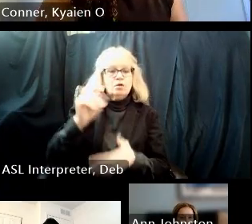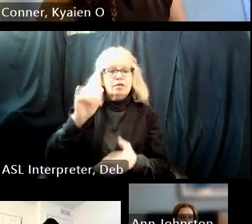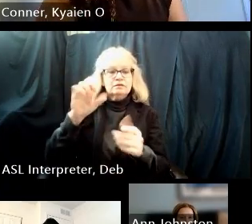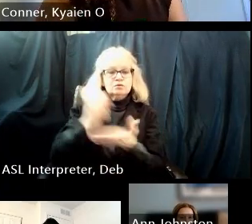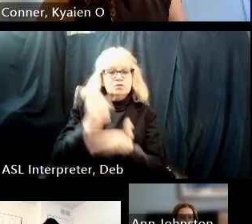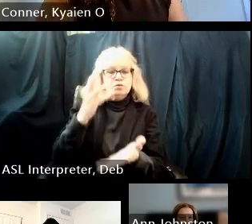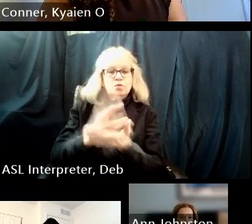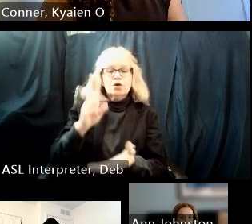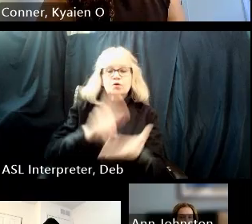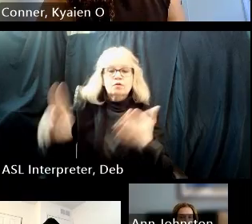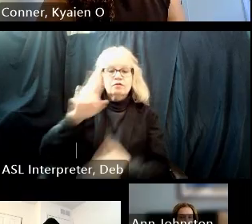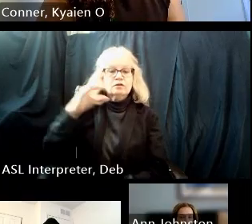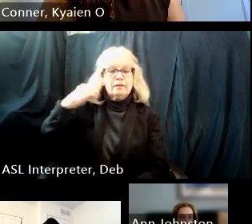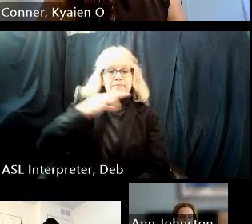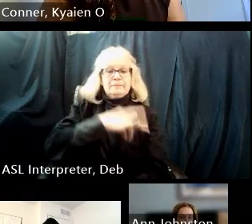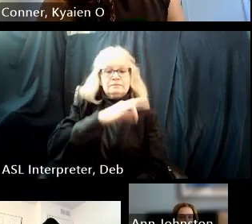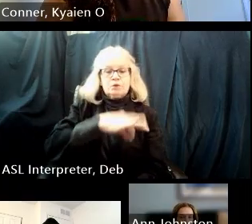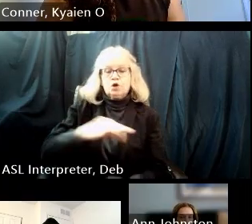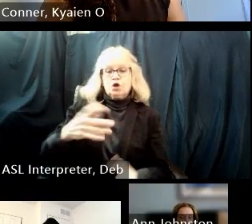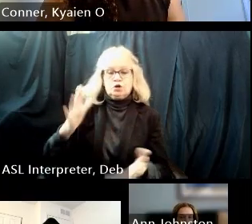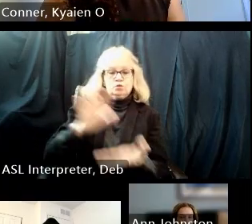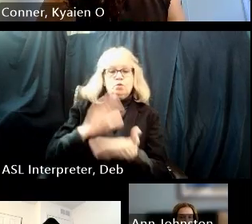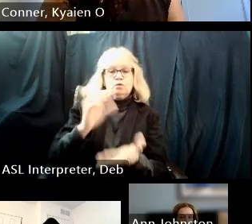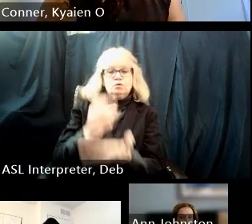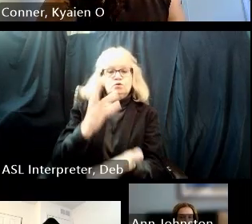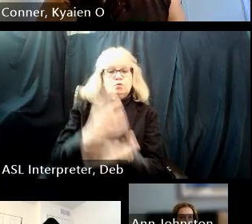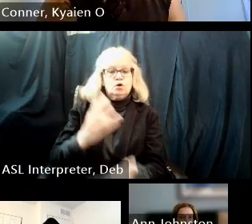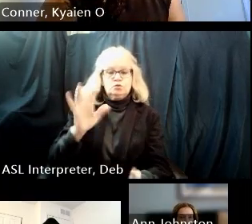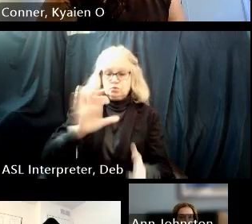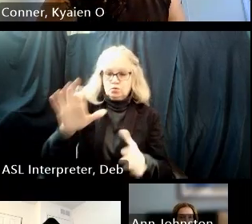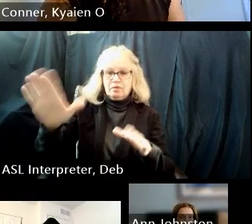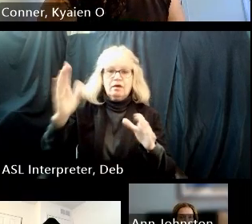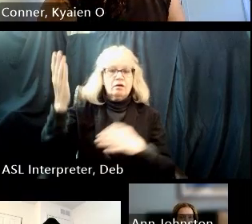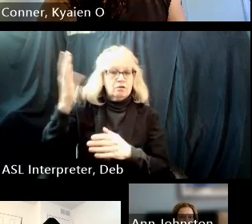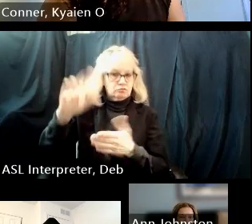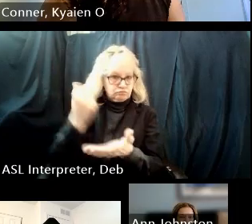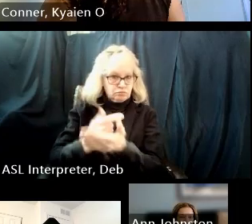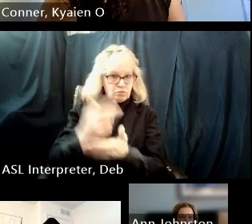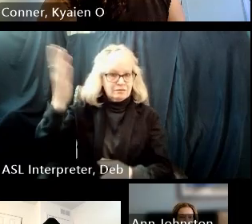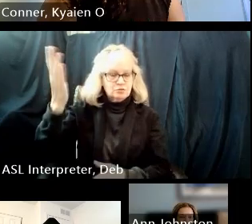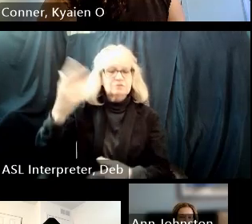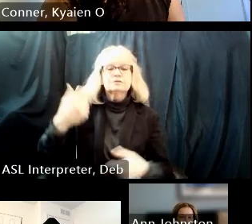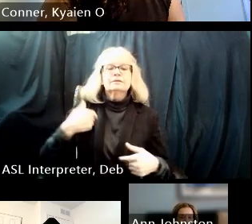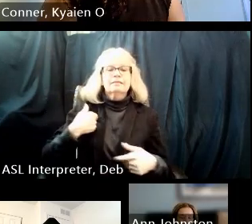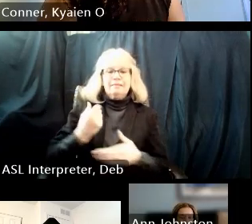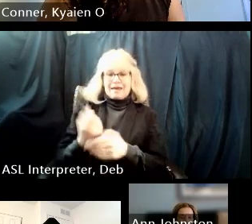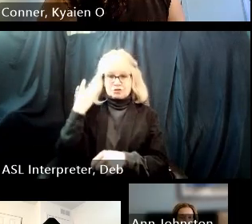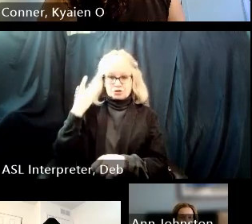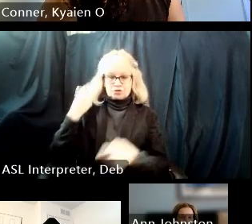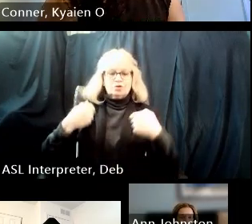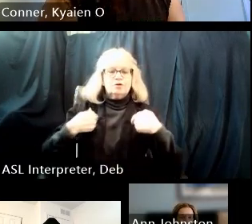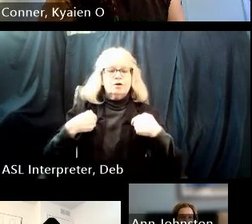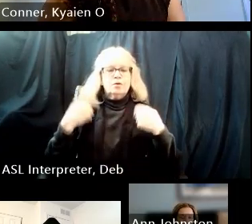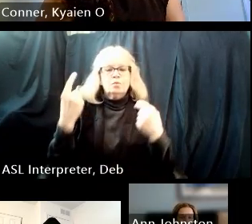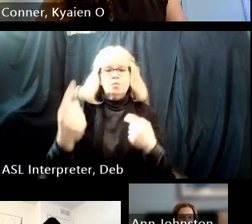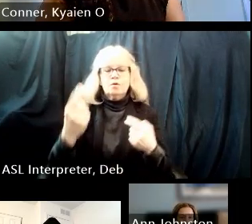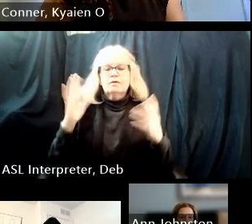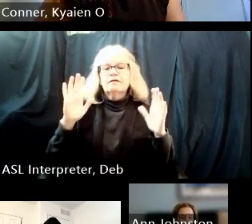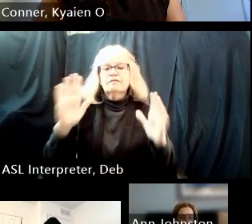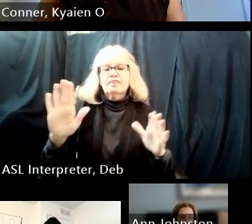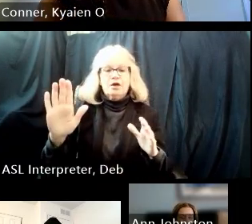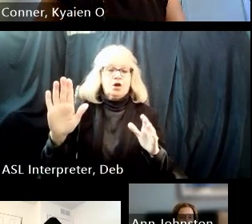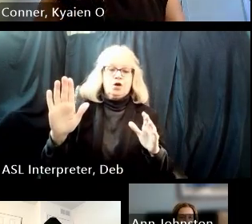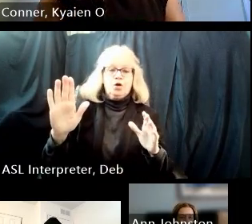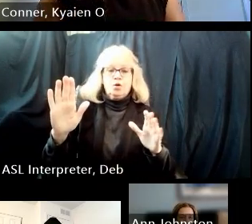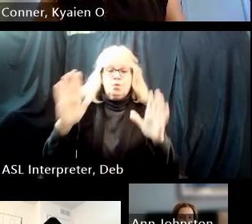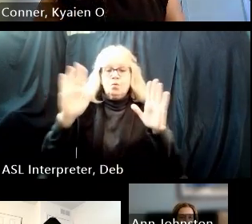just last year. I was one of their participants in their conceived and very well